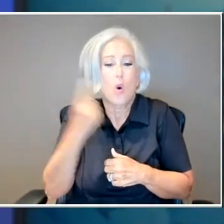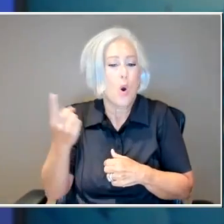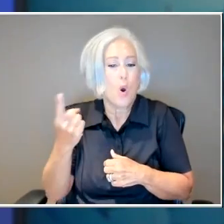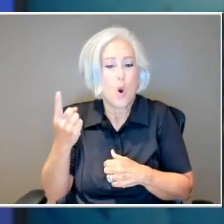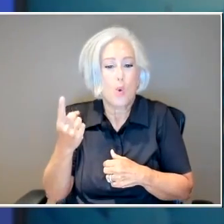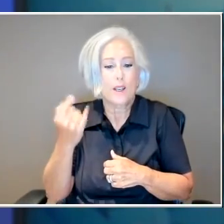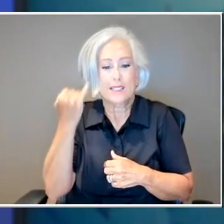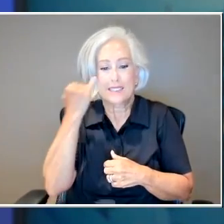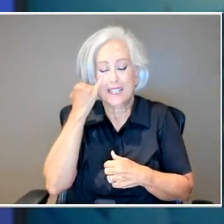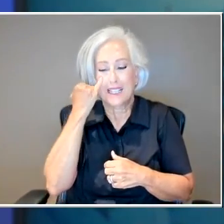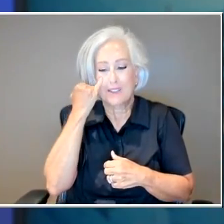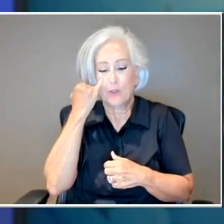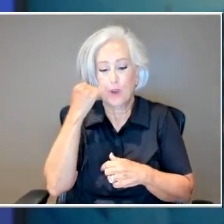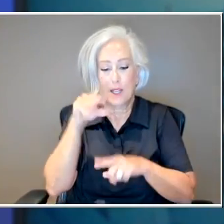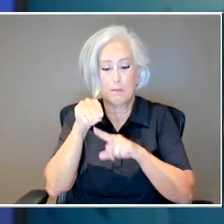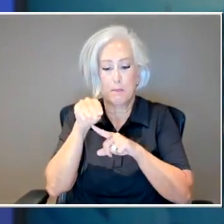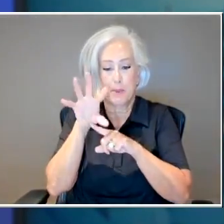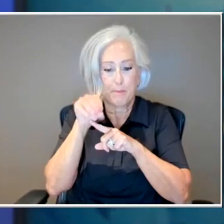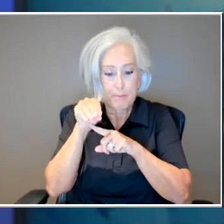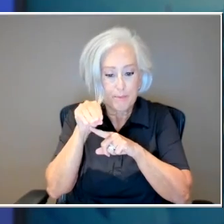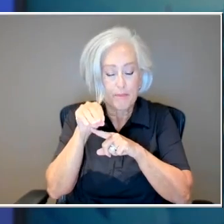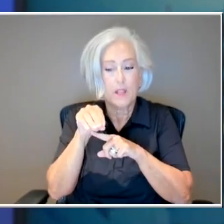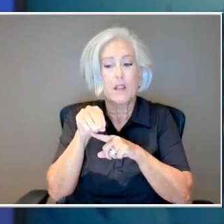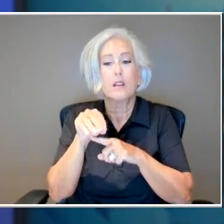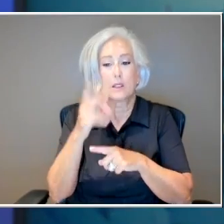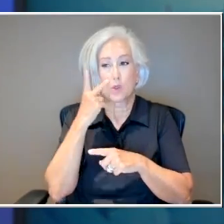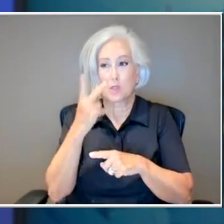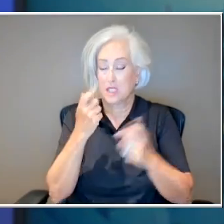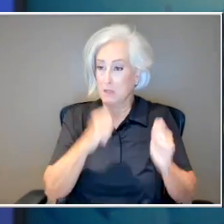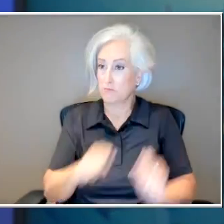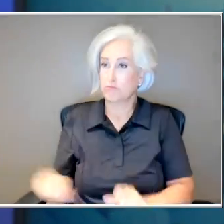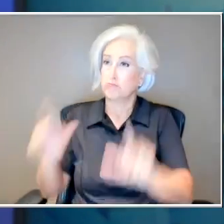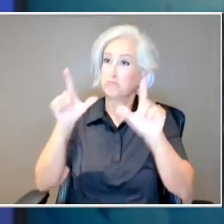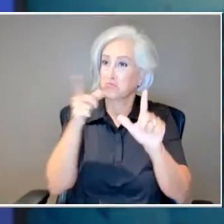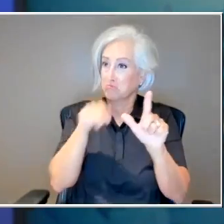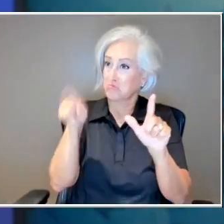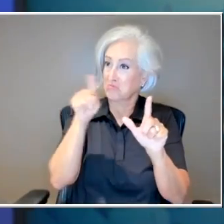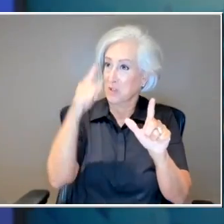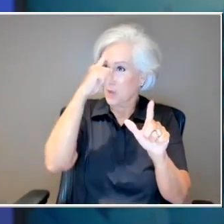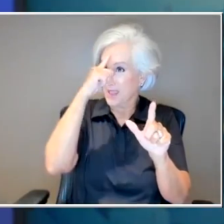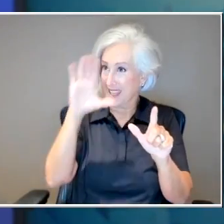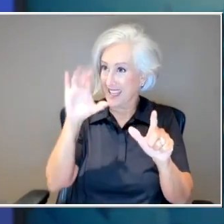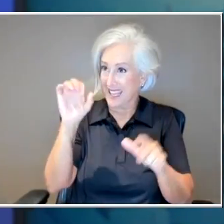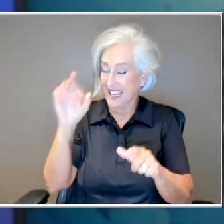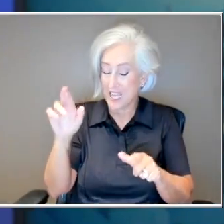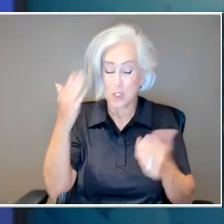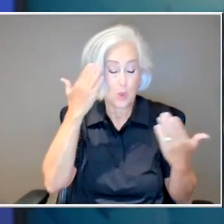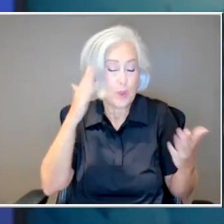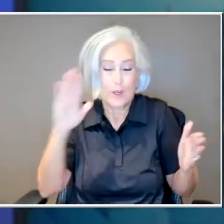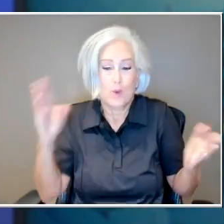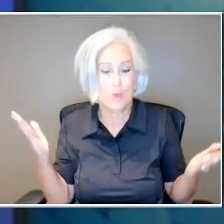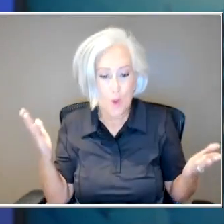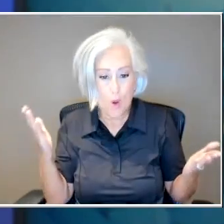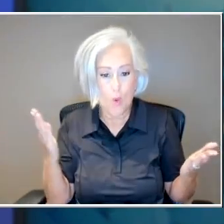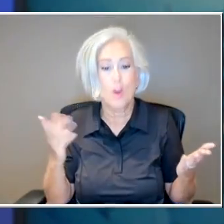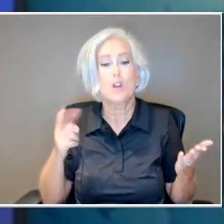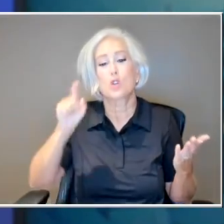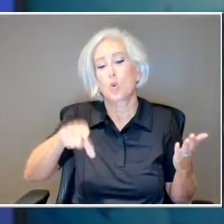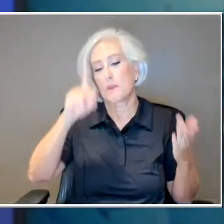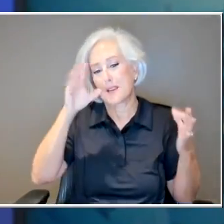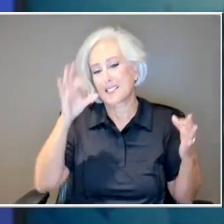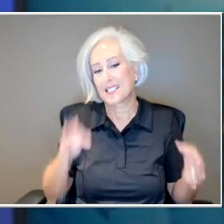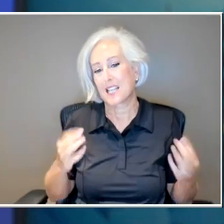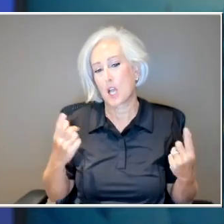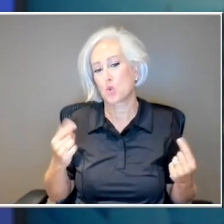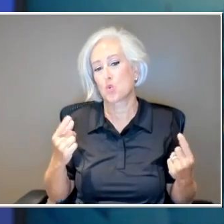not. And so then we have to make a decision about what we're going to do next. And so this is something that comes up not